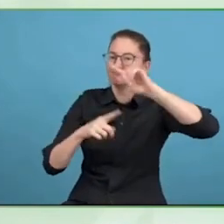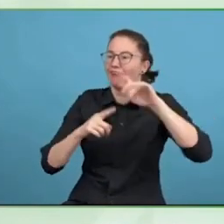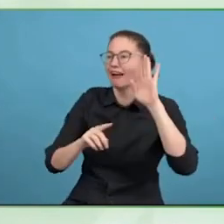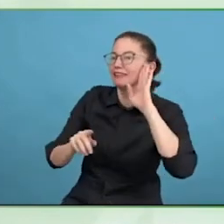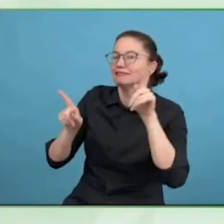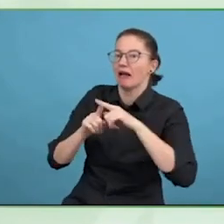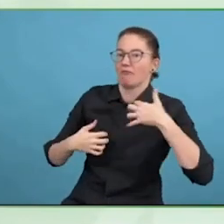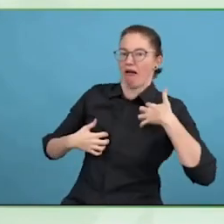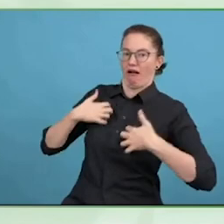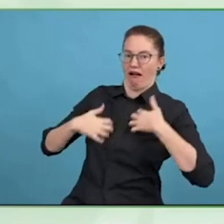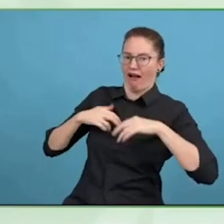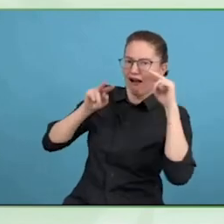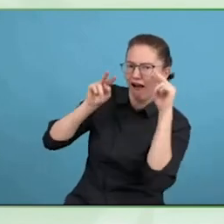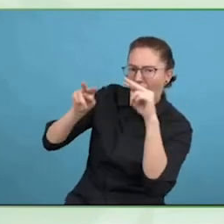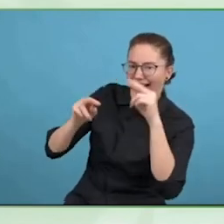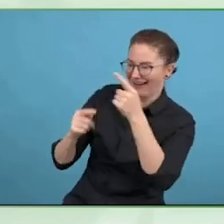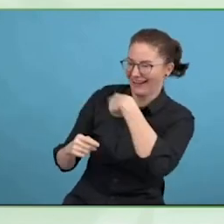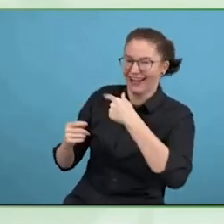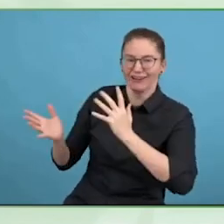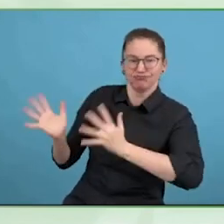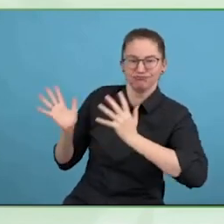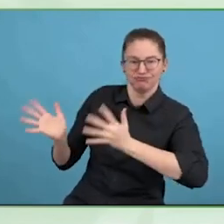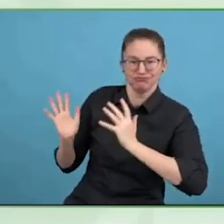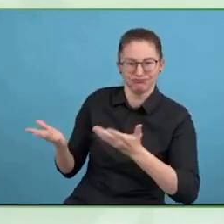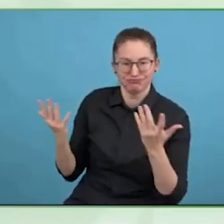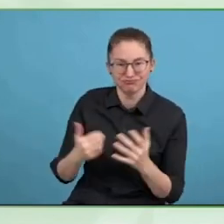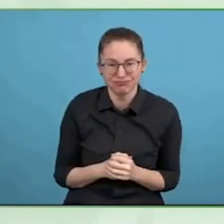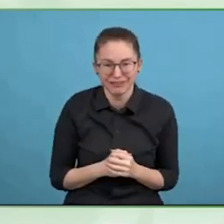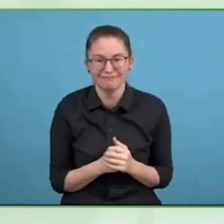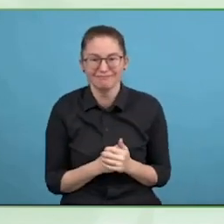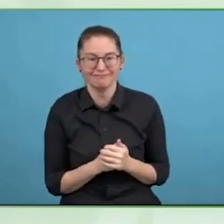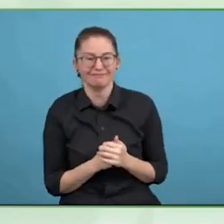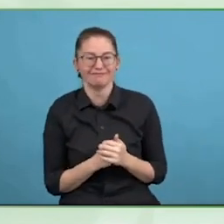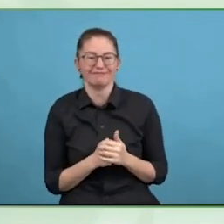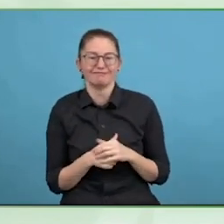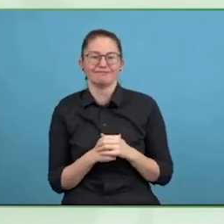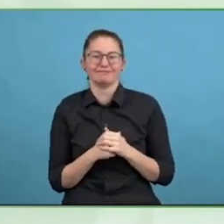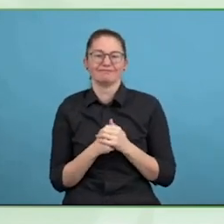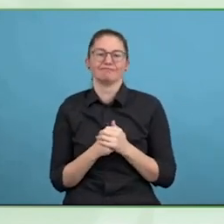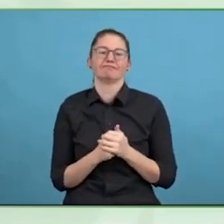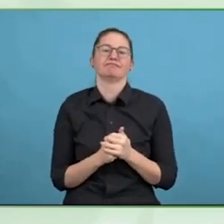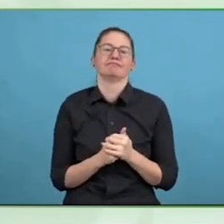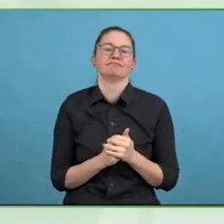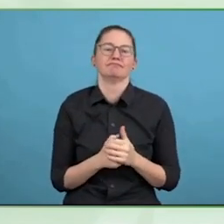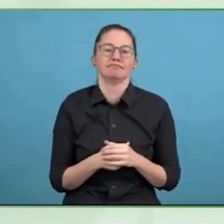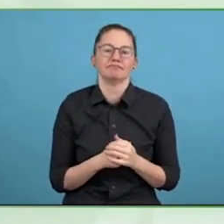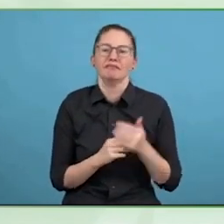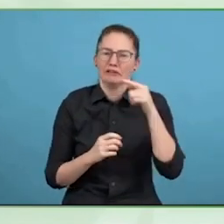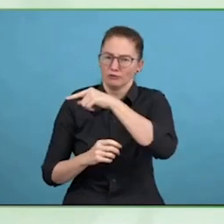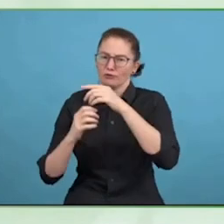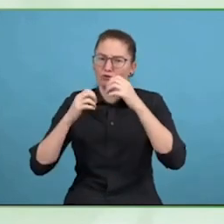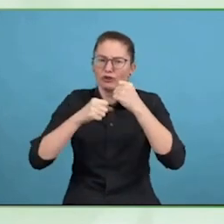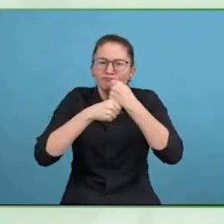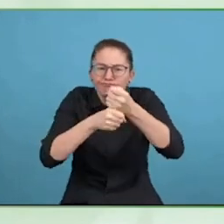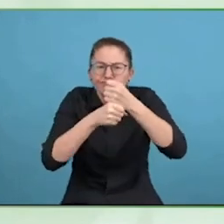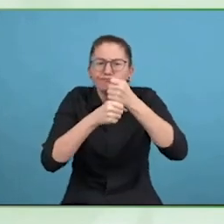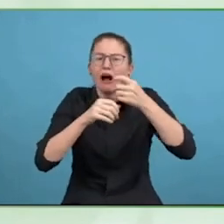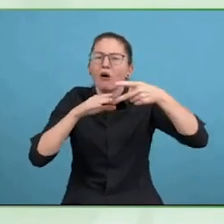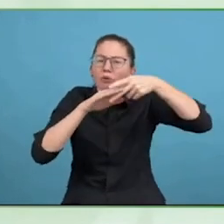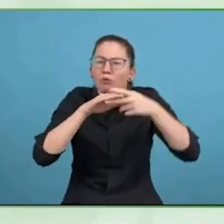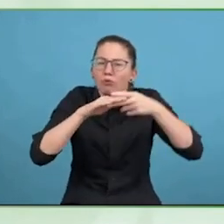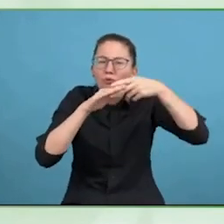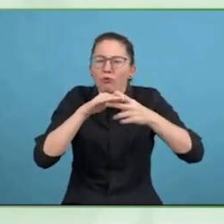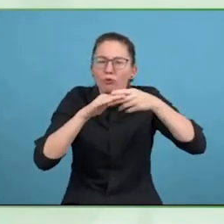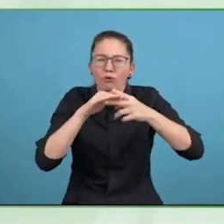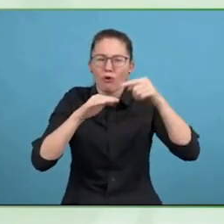a case of going in and then just going. And then I can see we've only got a little bit more time. I'm not